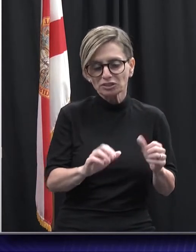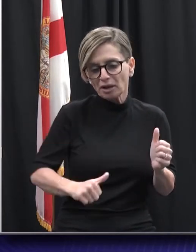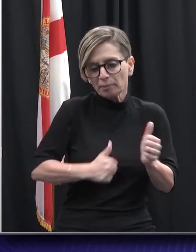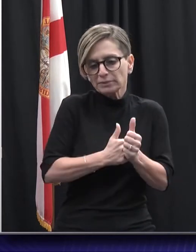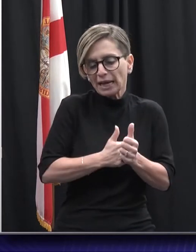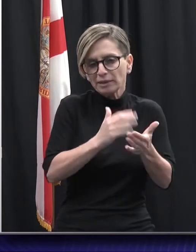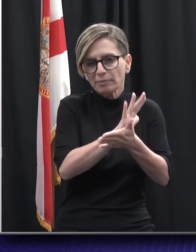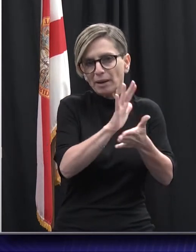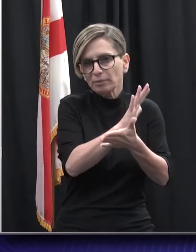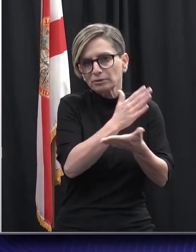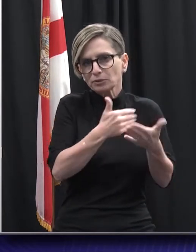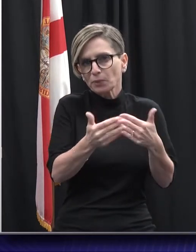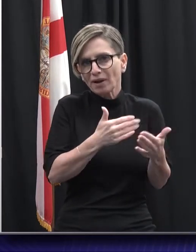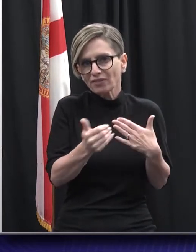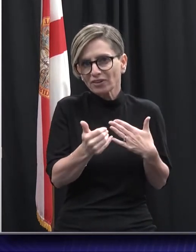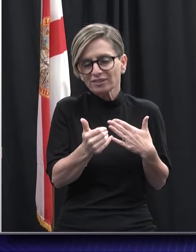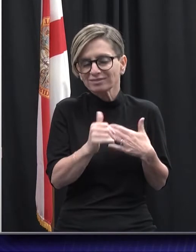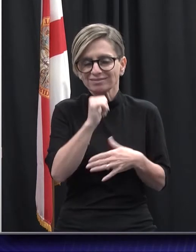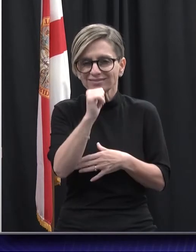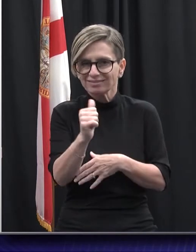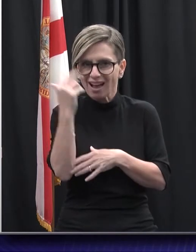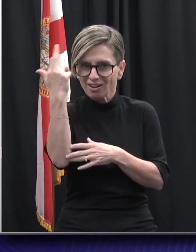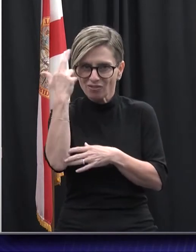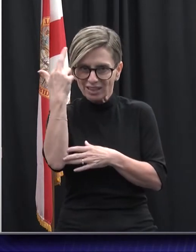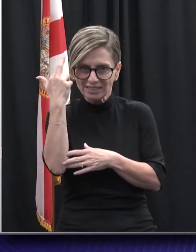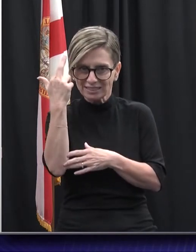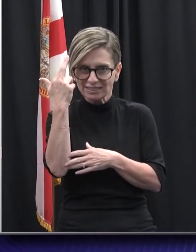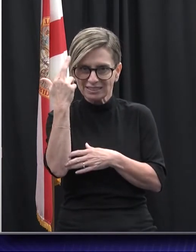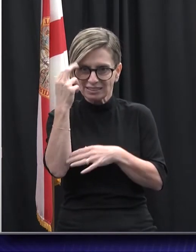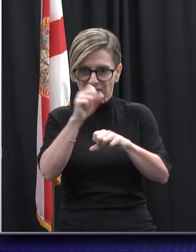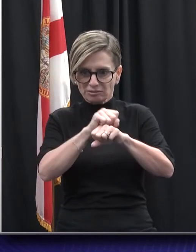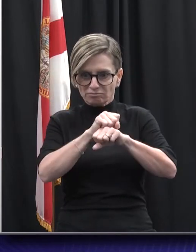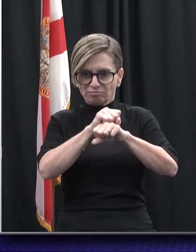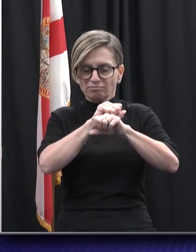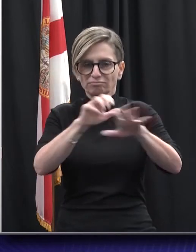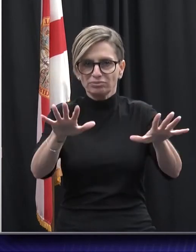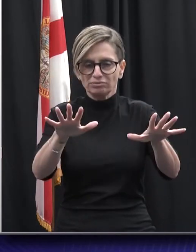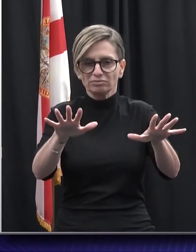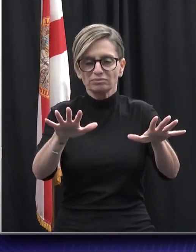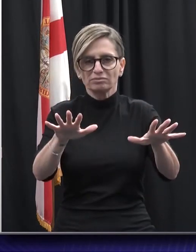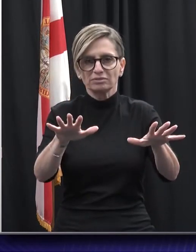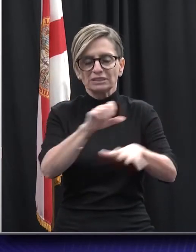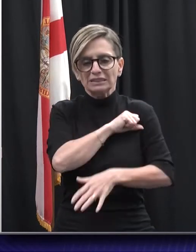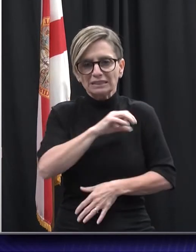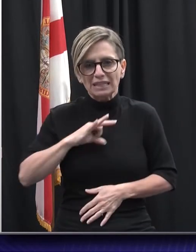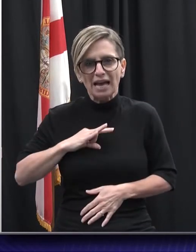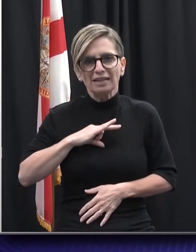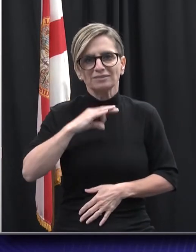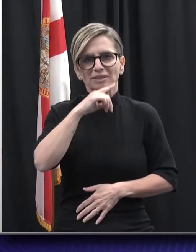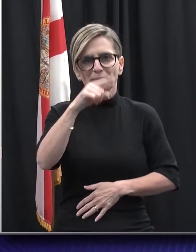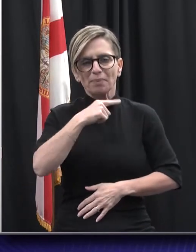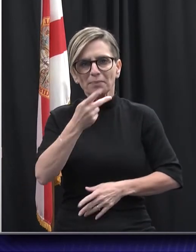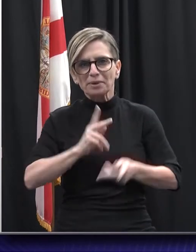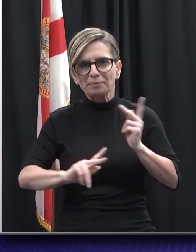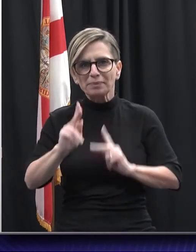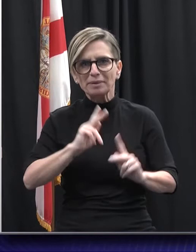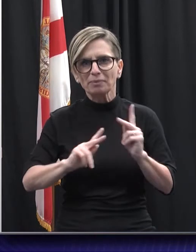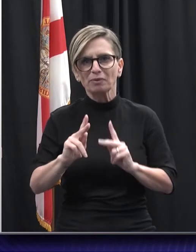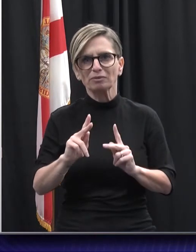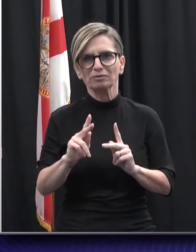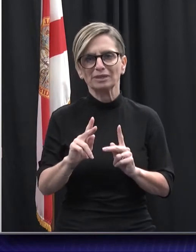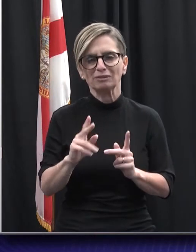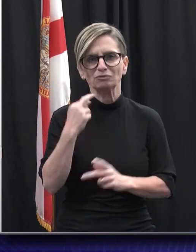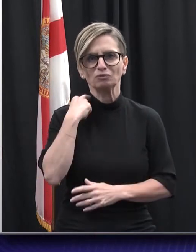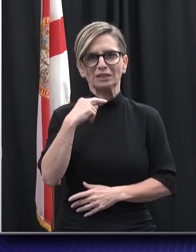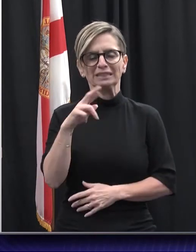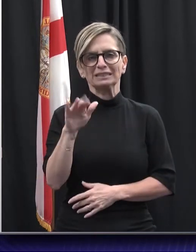records. That is not a reason to put the public or the tax collector's staff in jeopardy. You need to stay home until